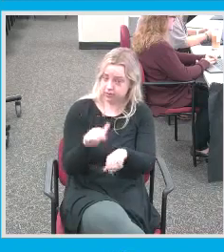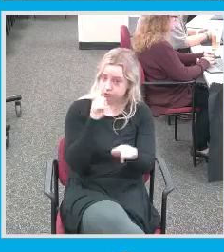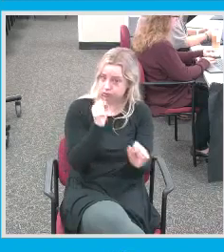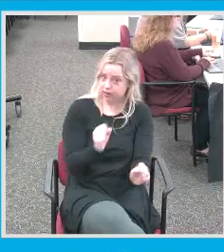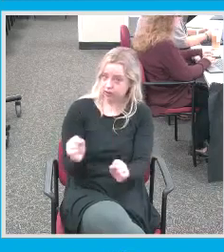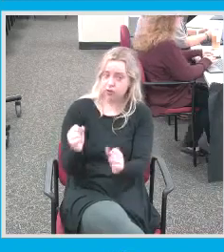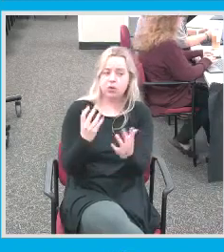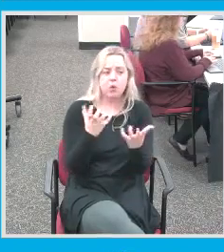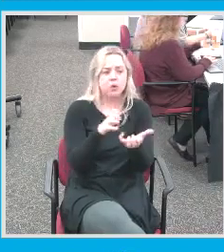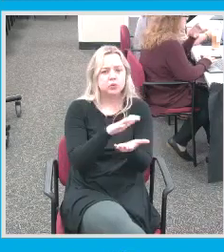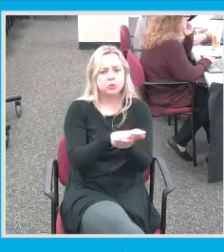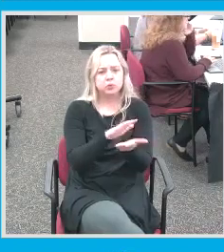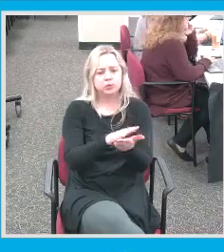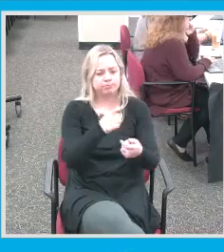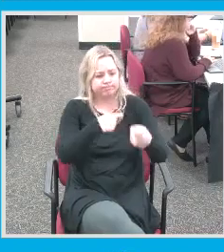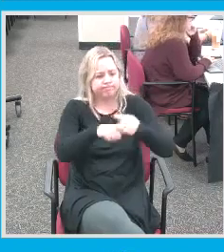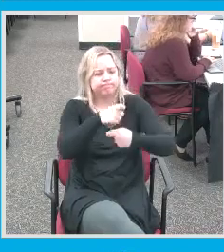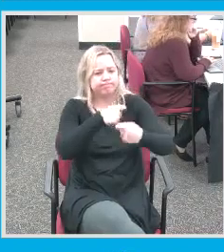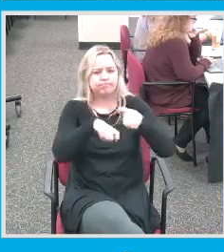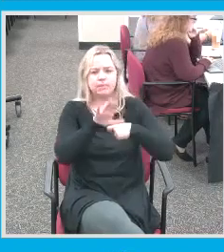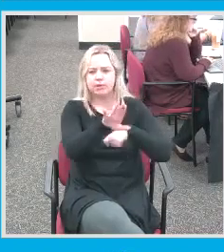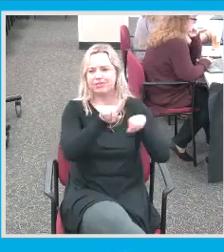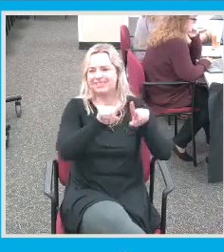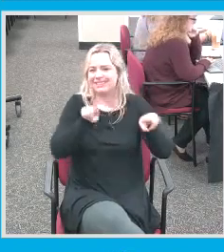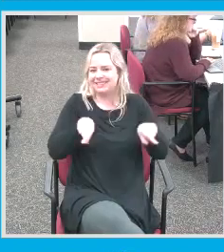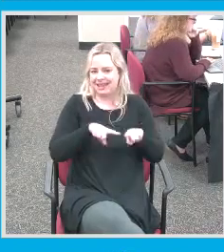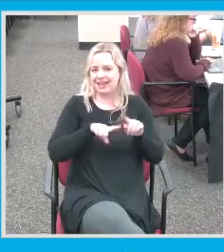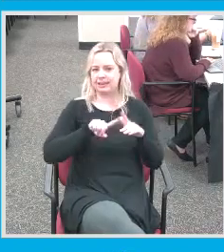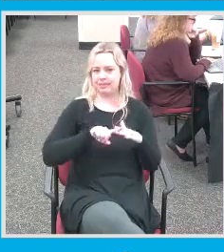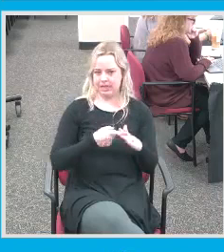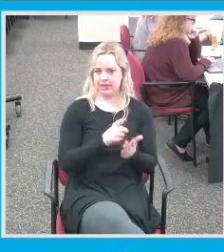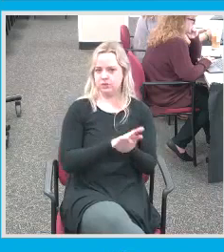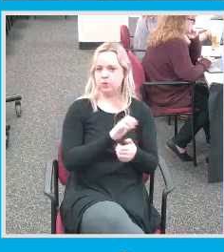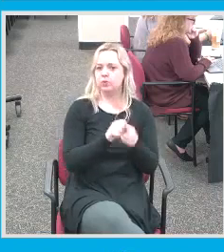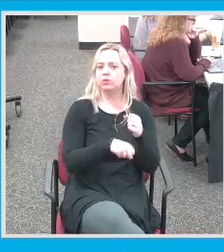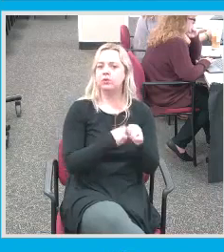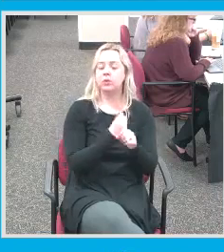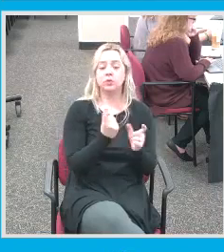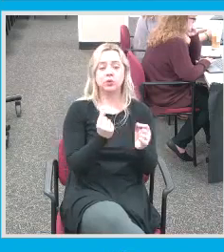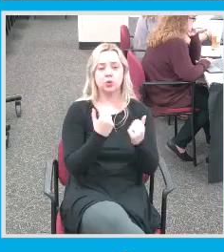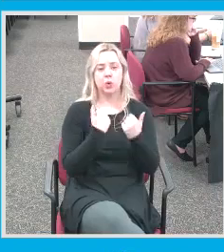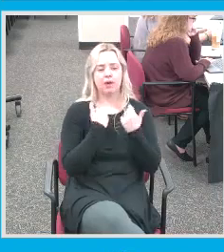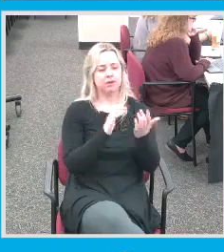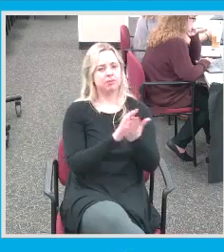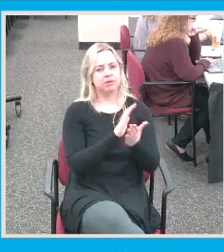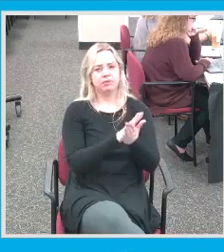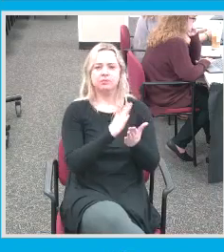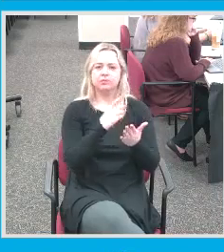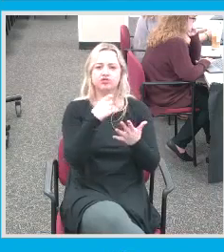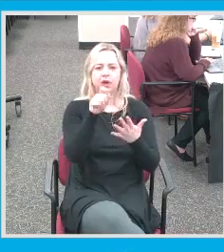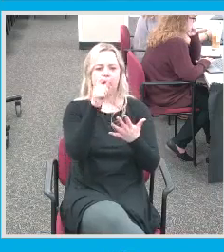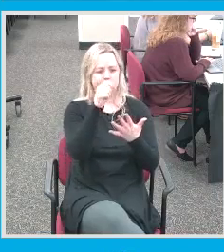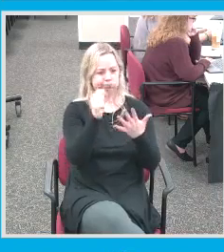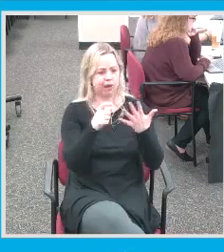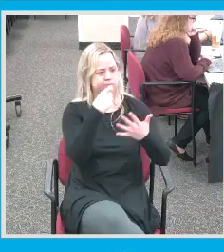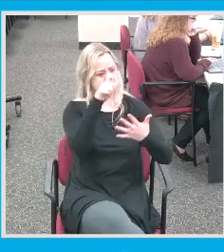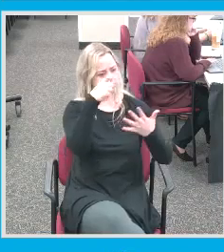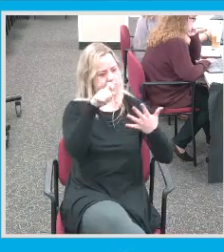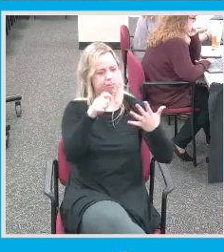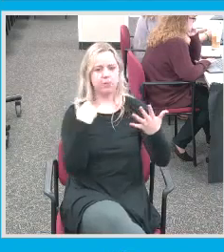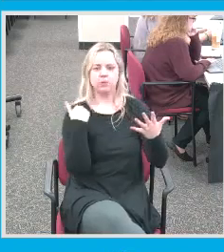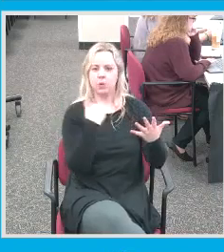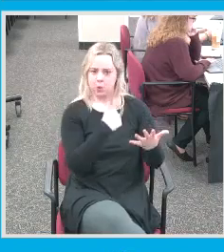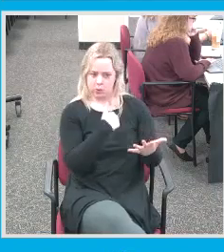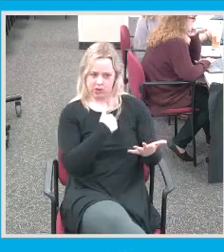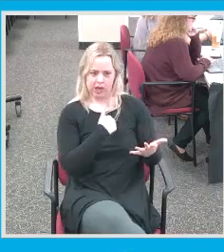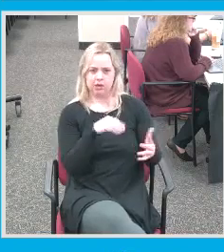update their signage. So at the beginning of the school year, they went through a checklist, and we were able to provide them